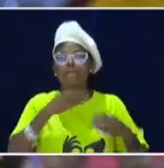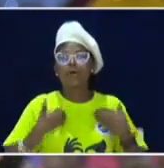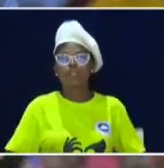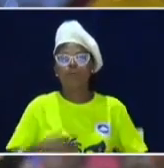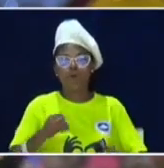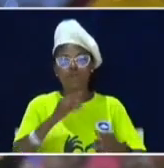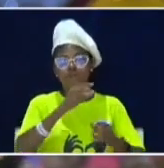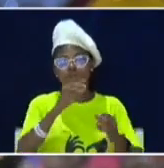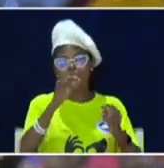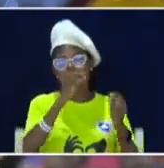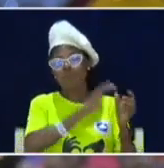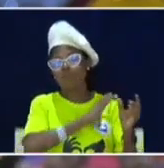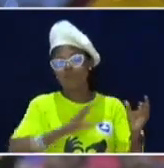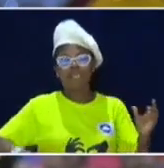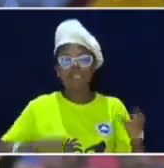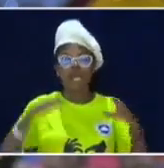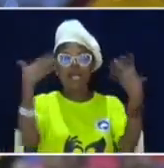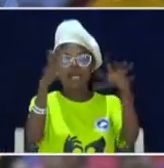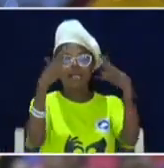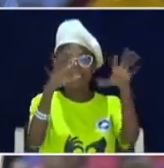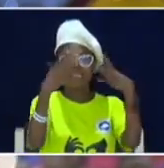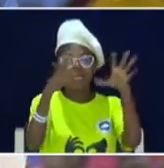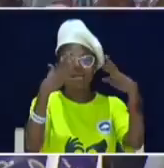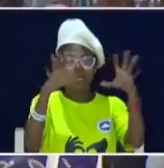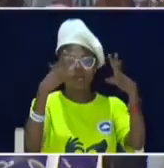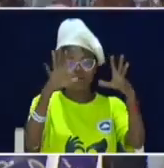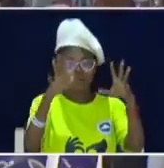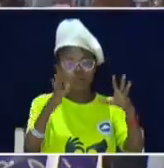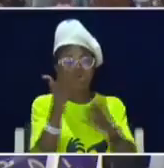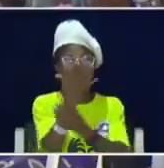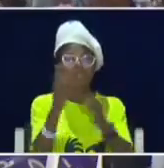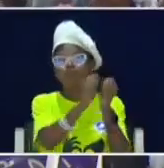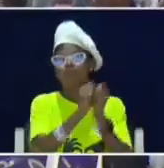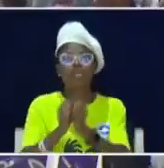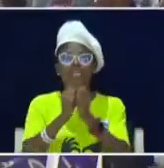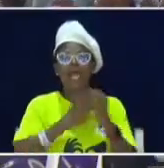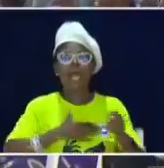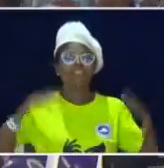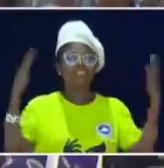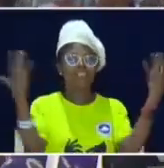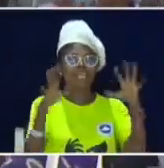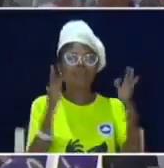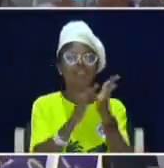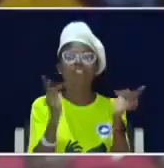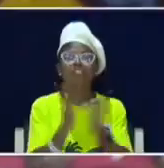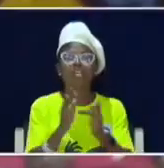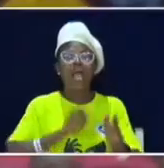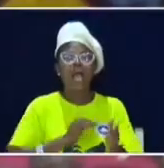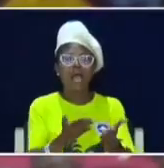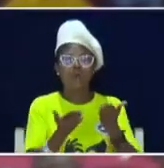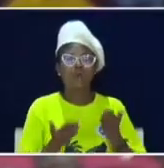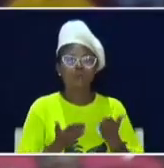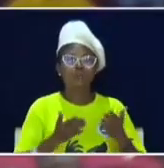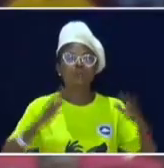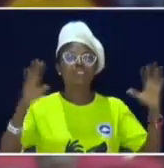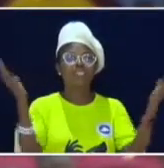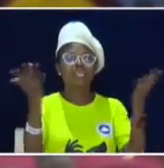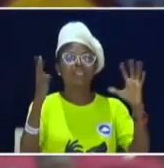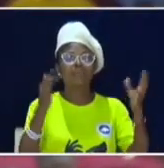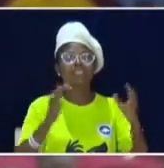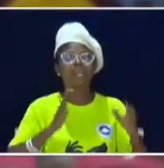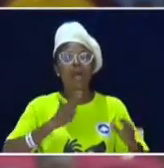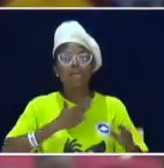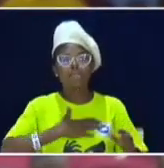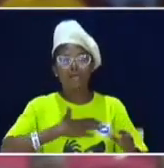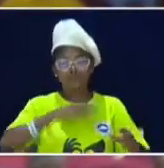Lord. Put your hands together and celebrate Jesus. Lastly, I want to celebrate my brother. I want to celebrate my brother